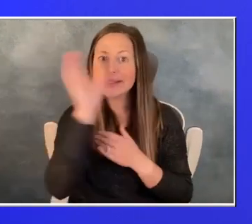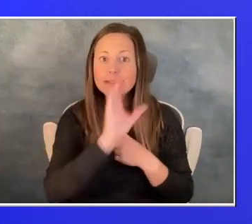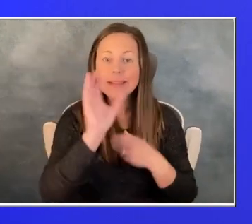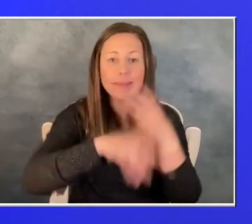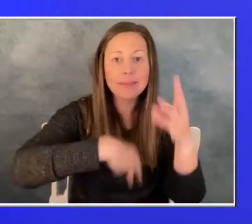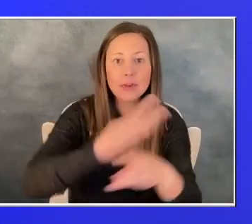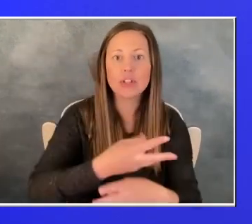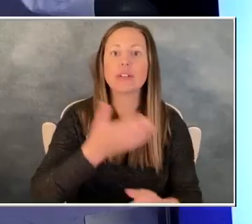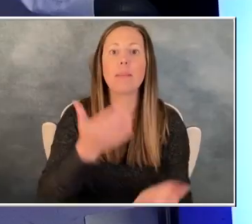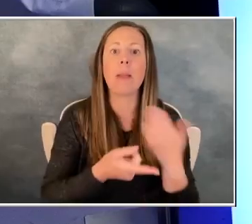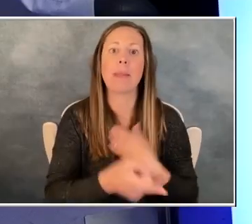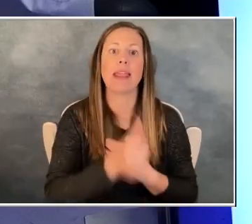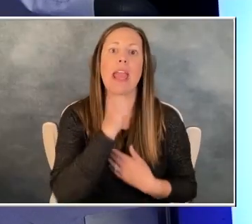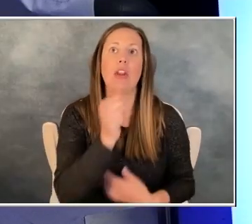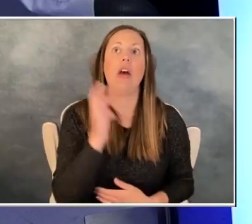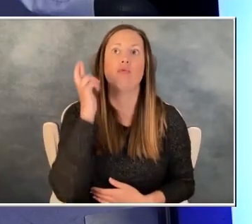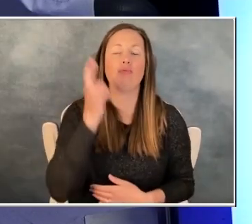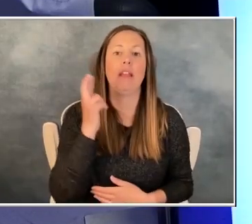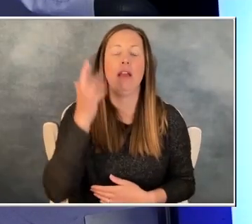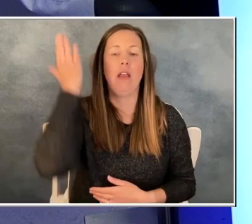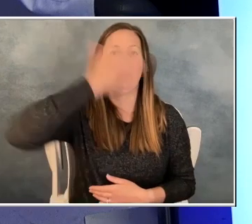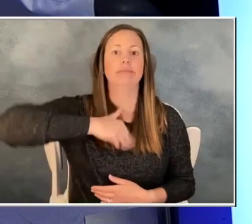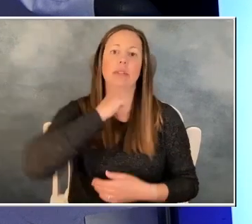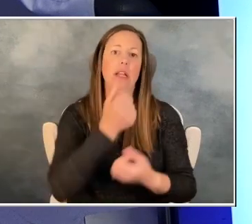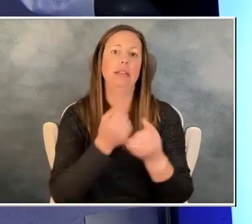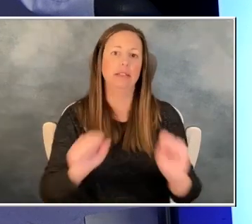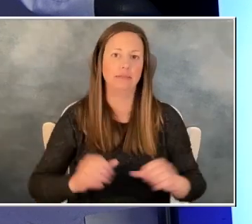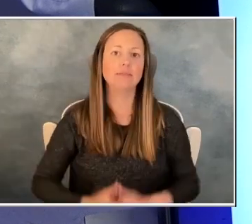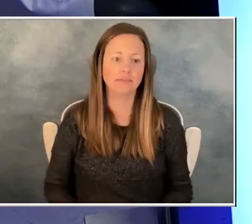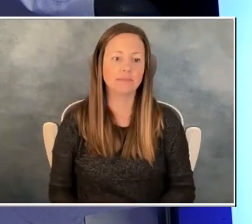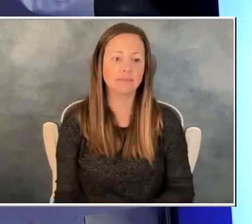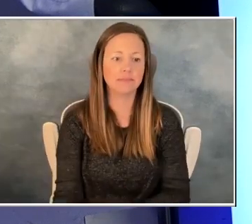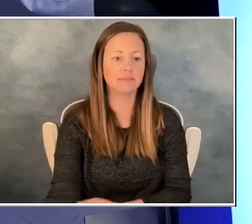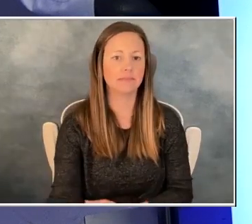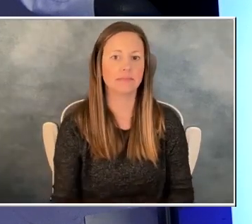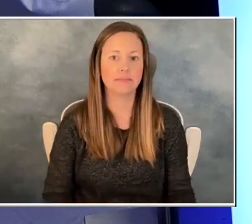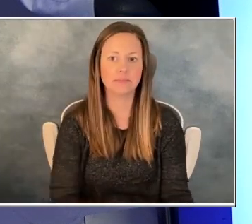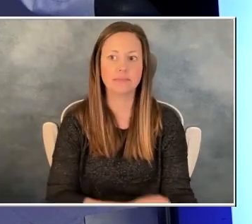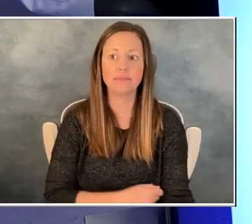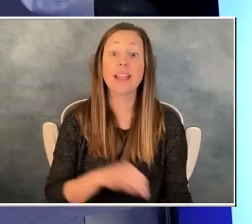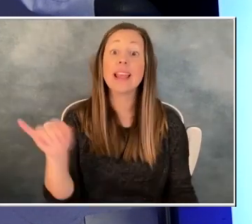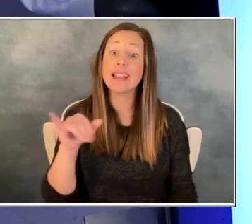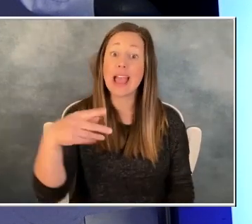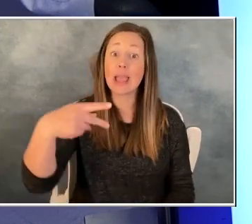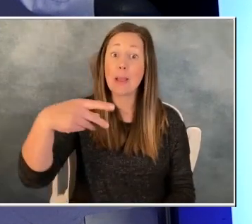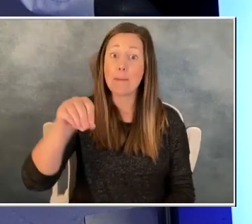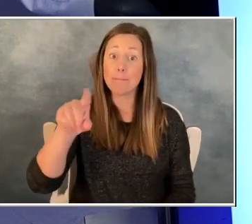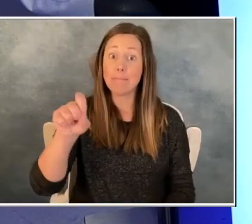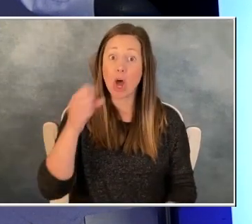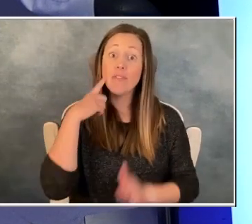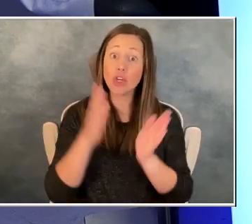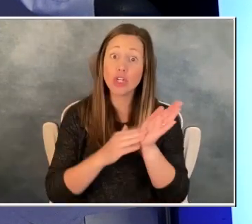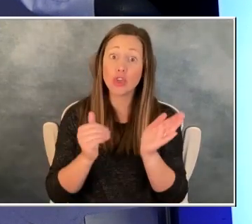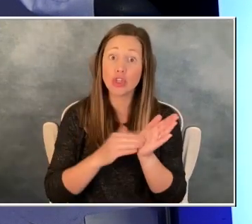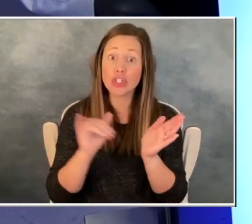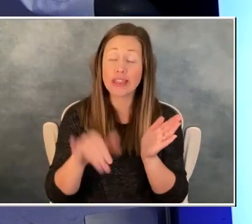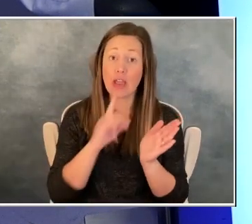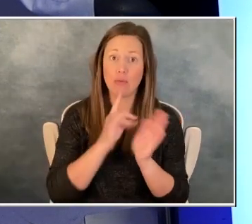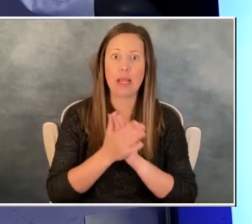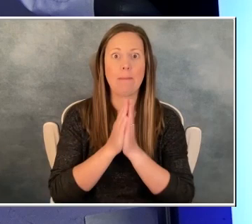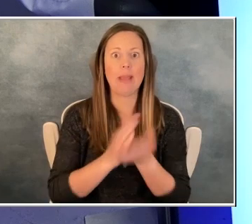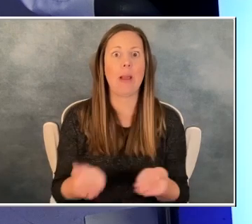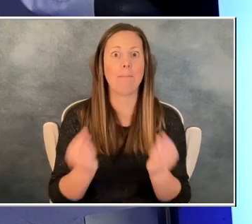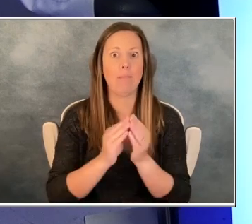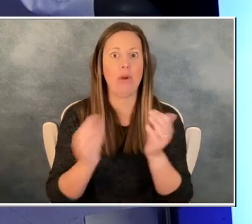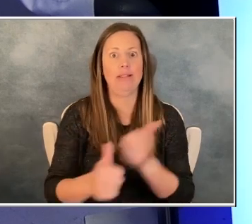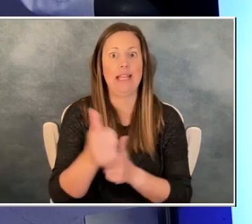know that it's not safe. And in an effort to make things easier, like pods for detergent, it's also more dangerous because things look like candy. I want to